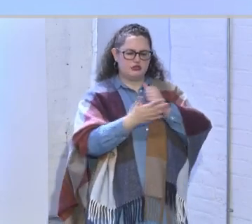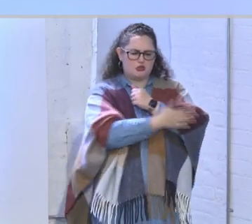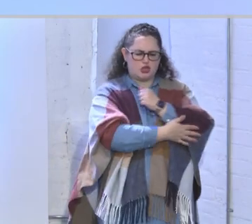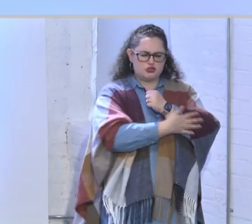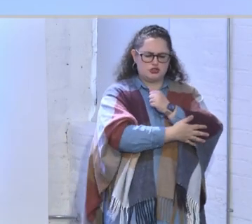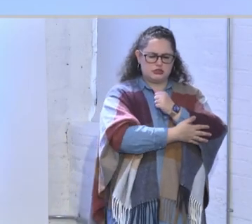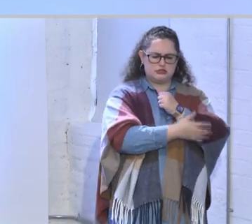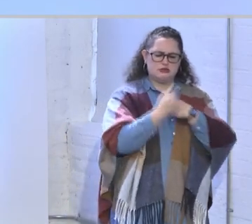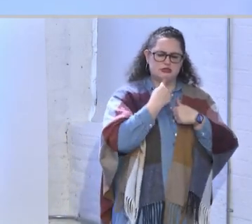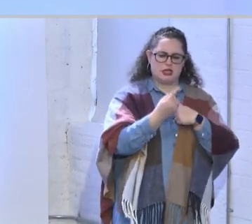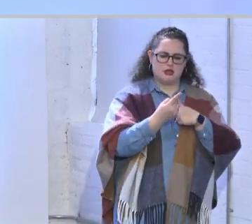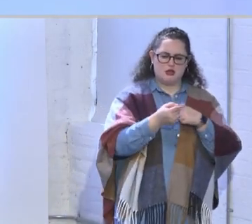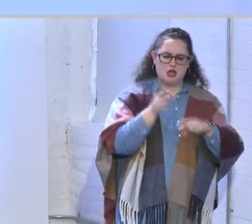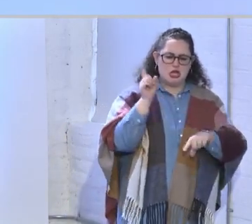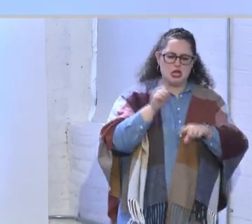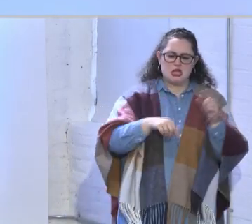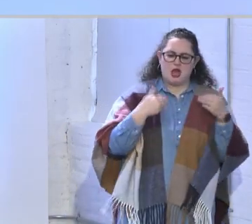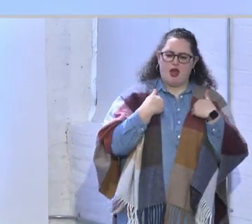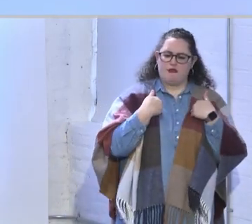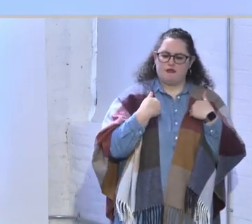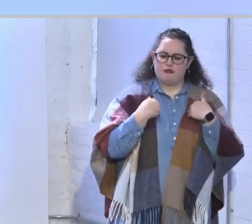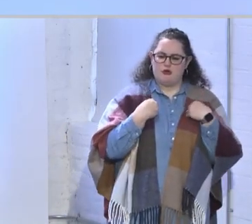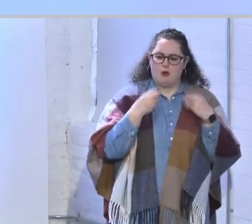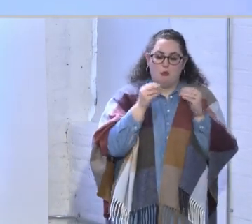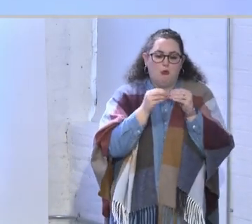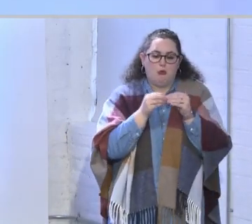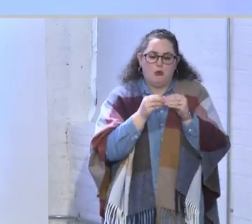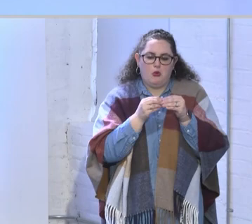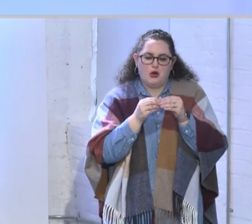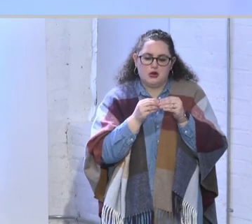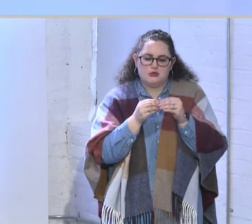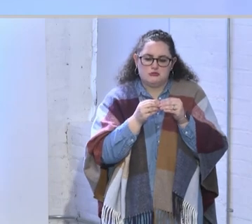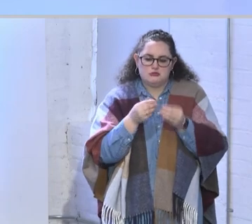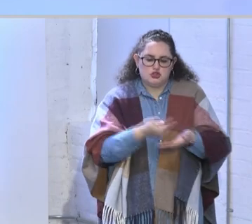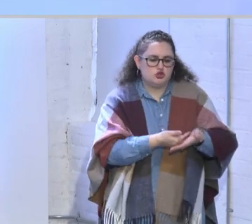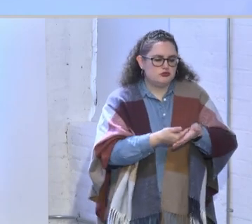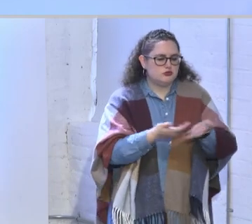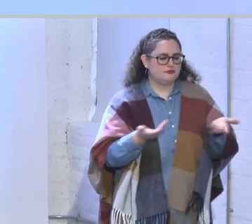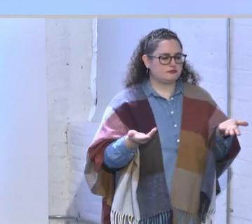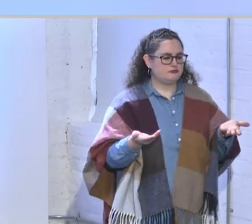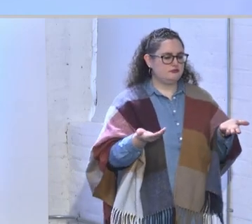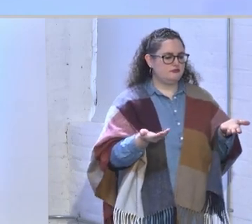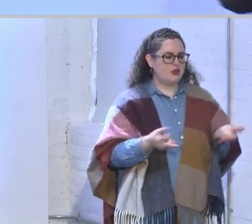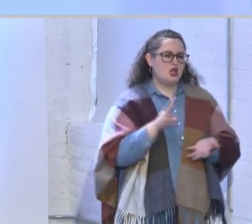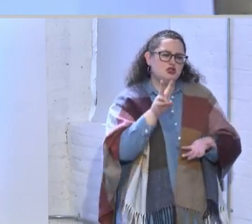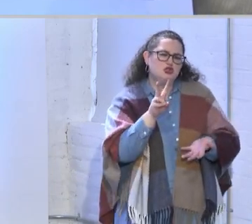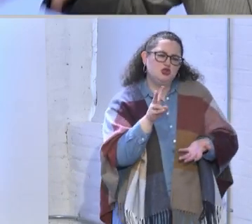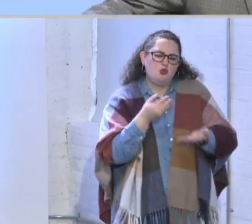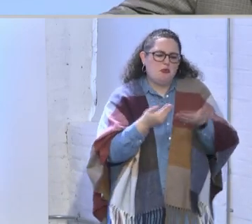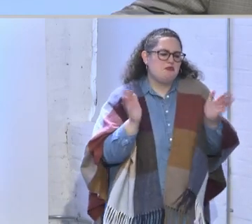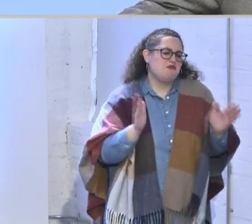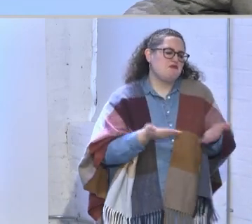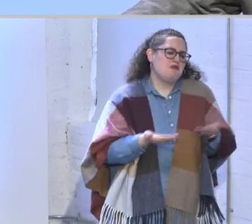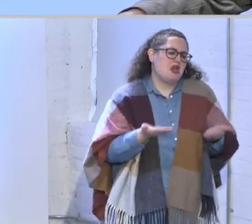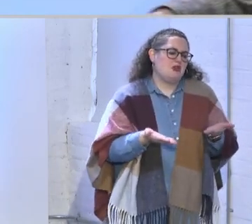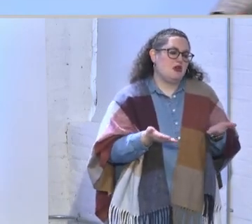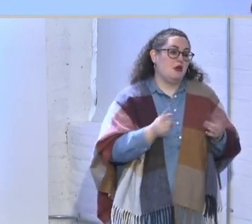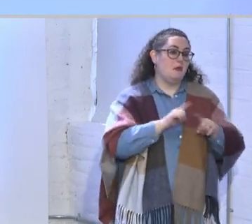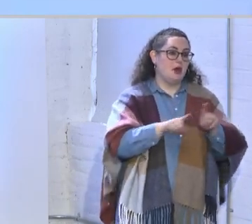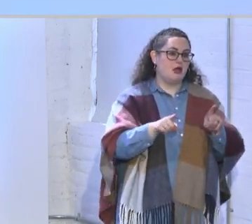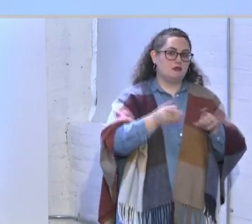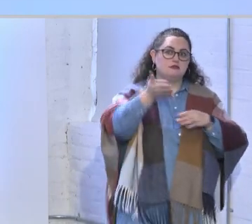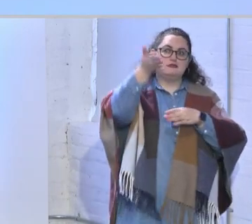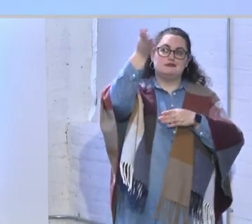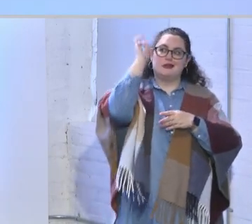would be irresponsible. So society's bought into that. There's only one problem. God said, "Multiply." So you know